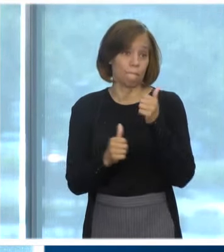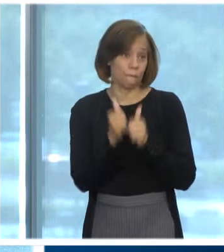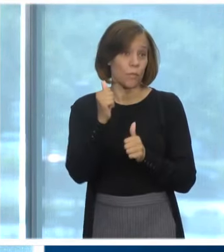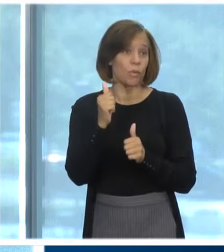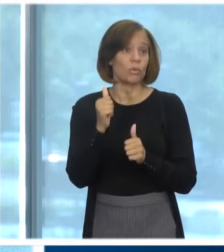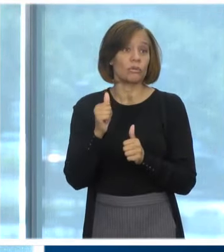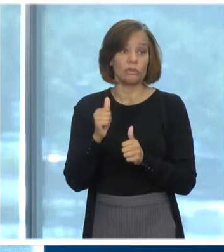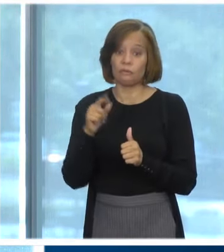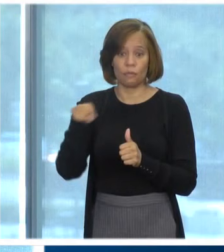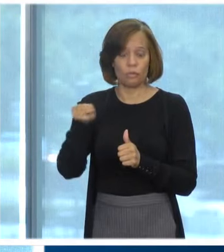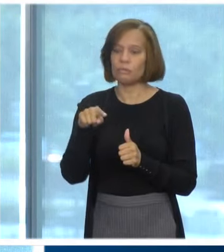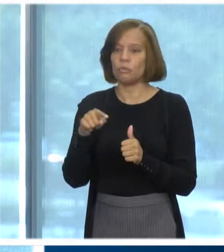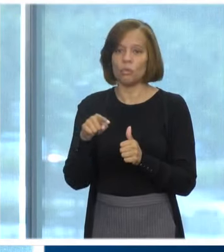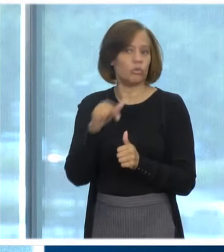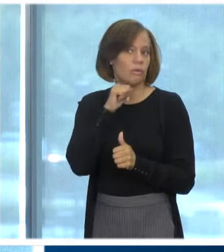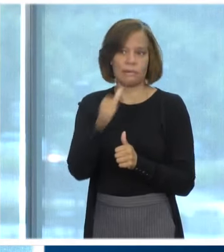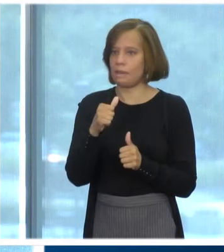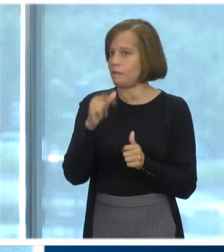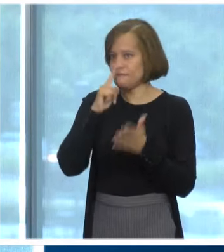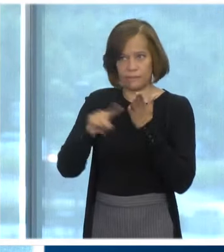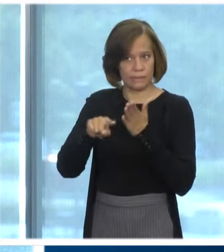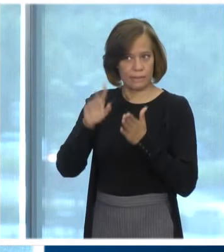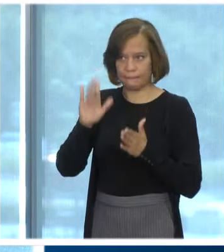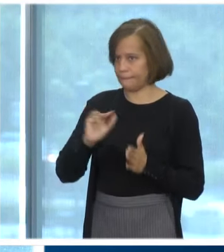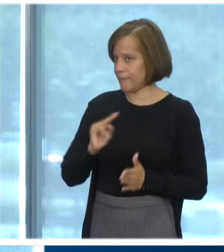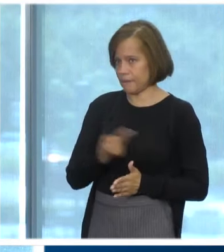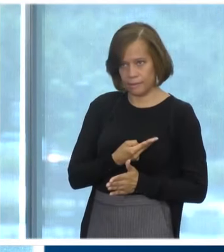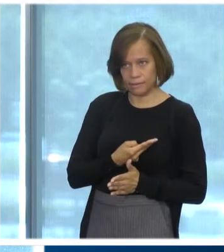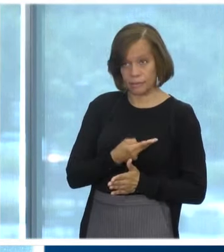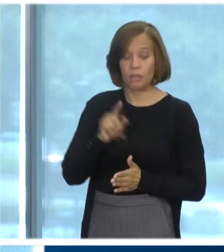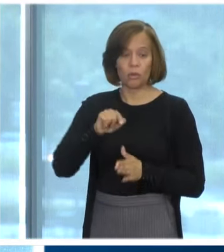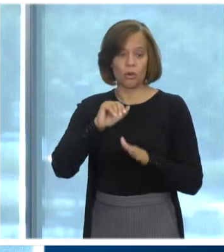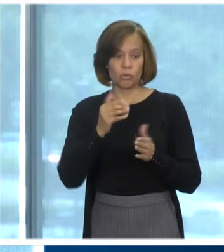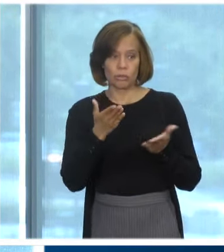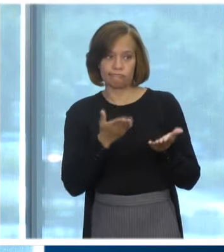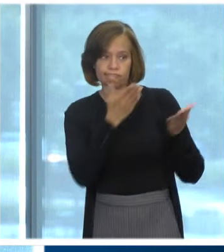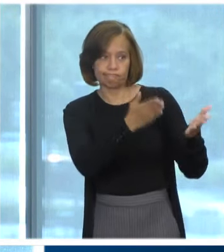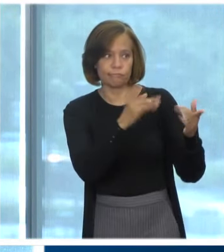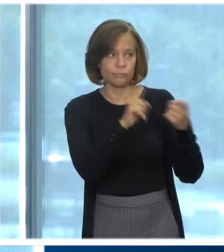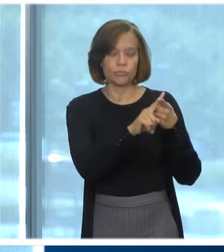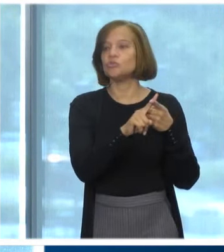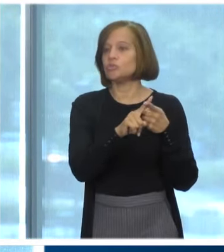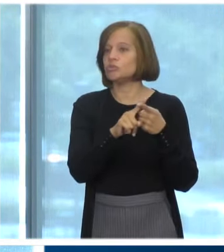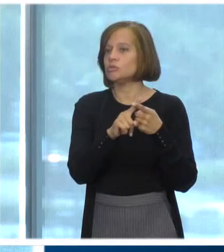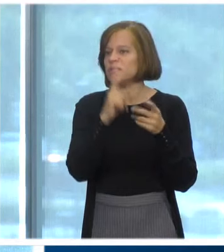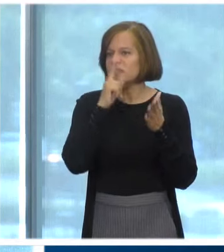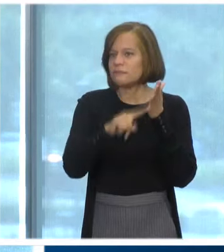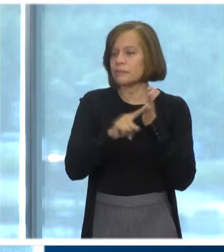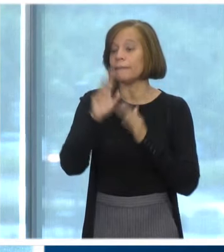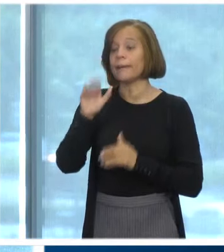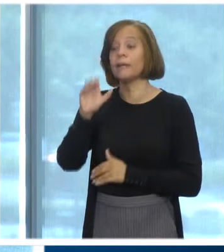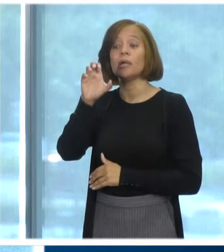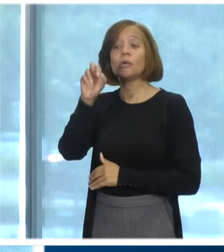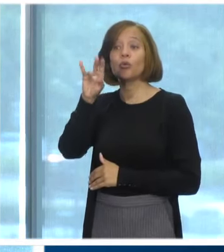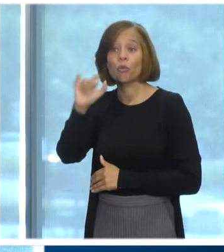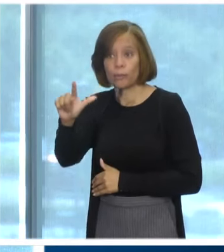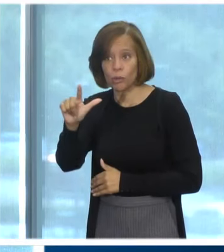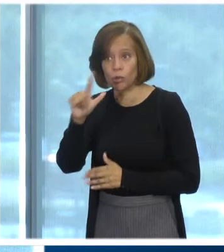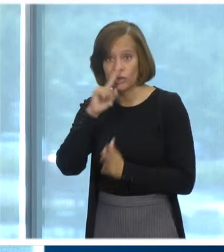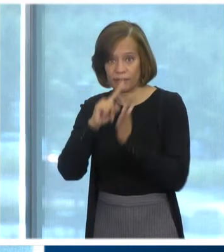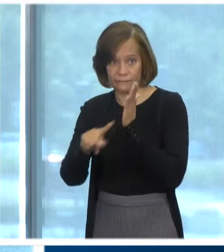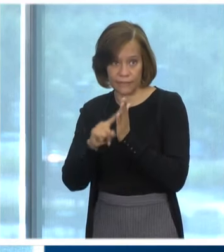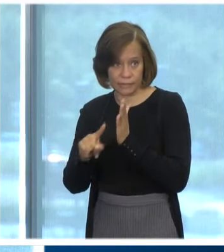by BakerHostetler. Those were submitted for criminal investigation. If he makes a determination the officer conduct in those cases was